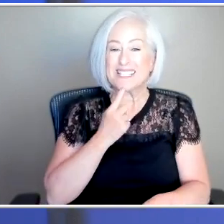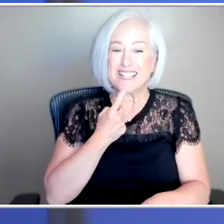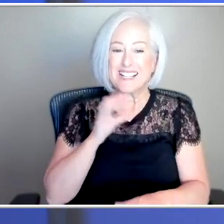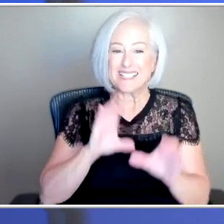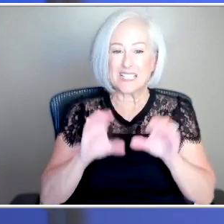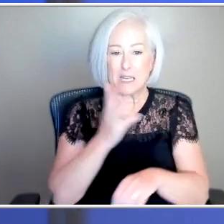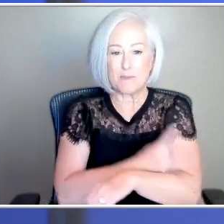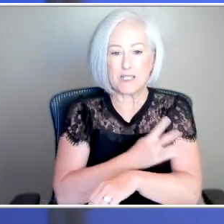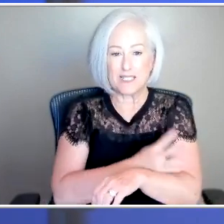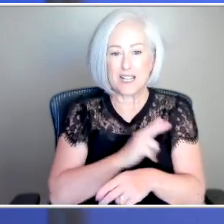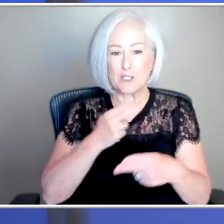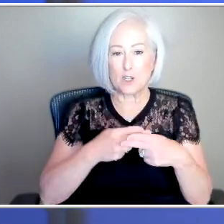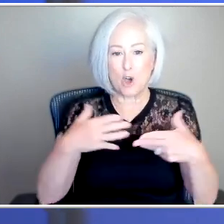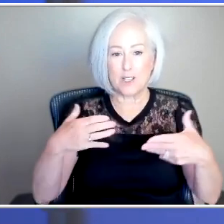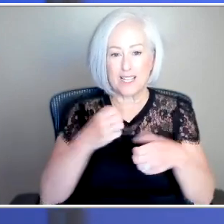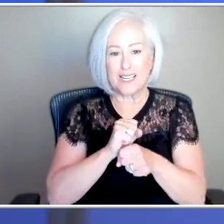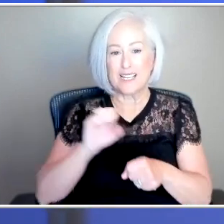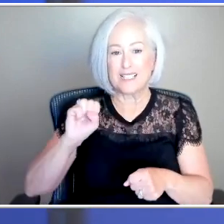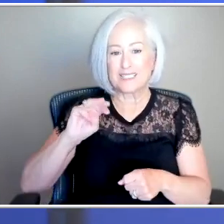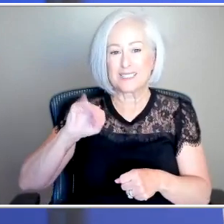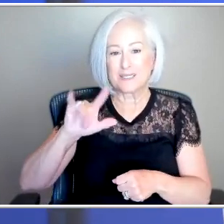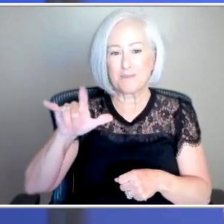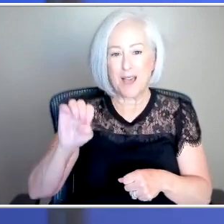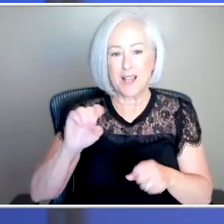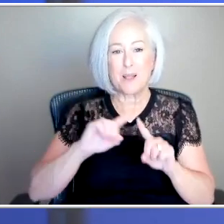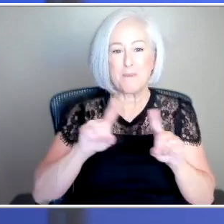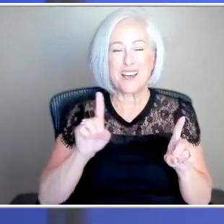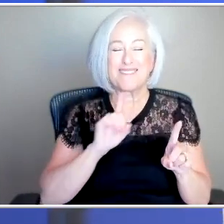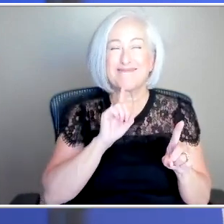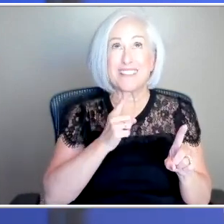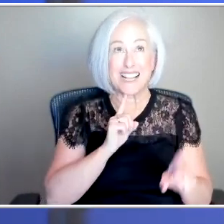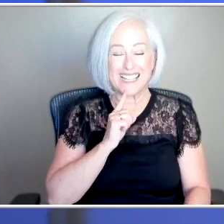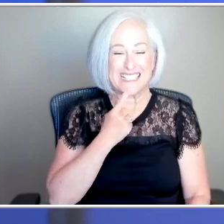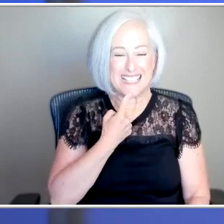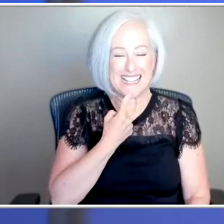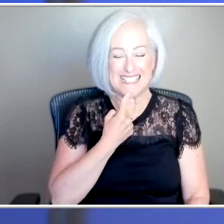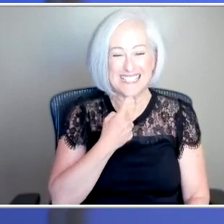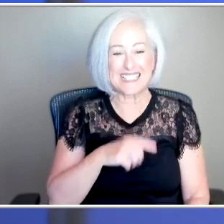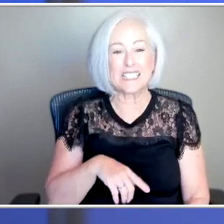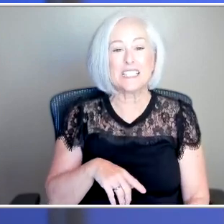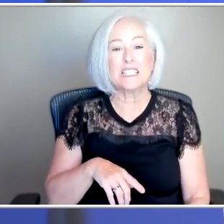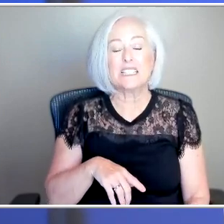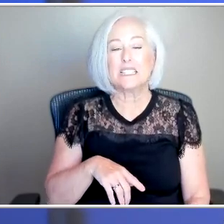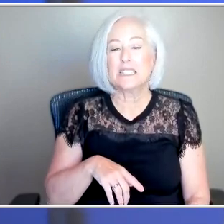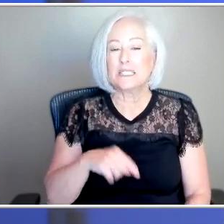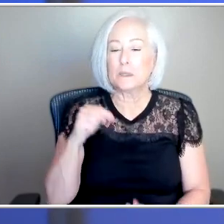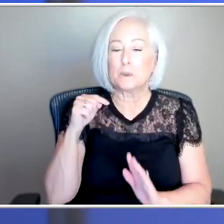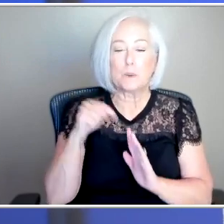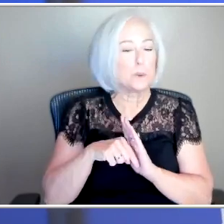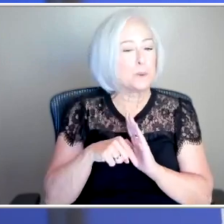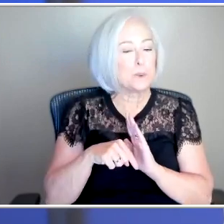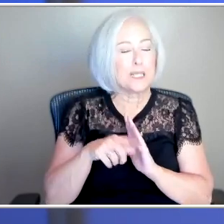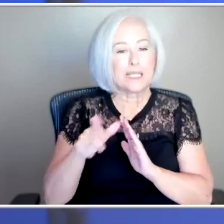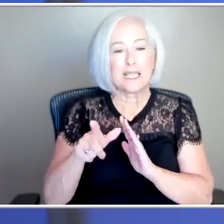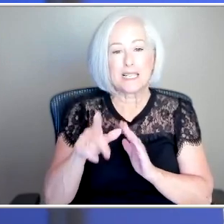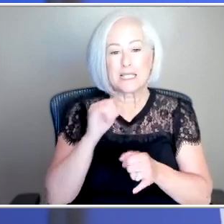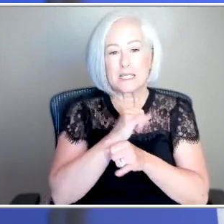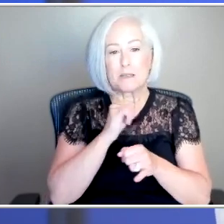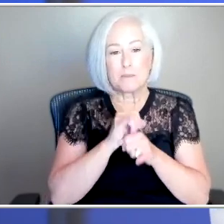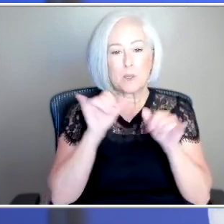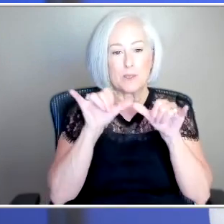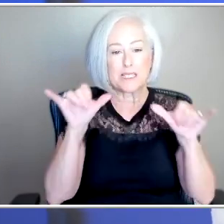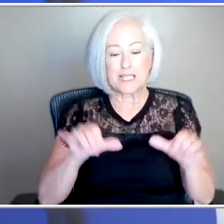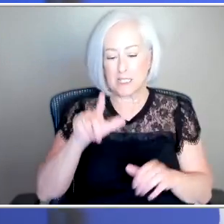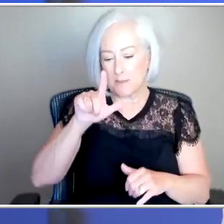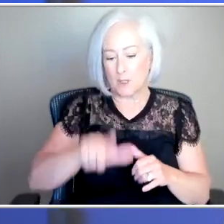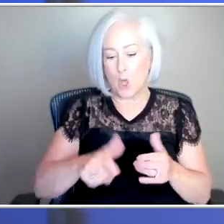it's a pretty intense chemotherapy to go through. And so his immune system was very low even before transplant, and with the transplant